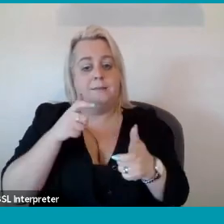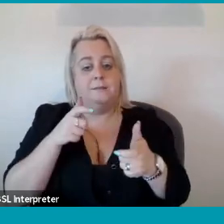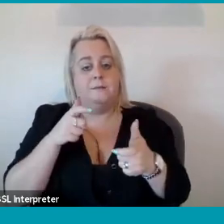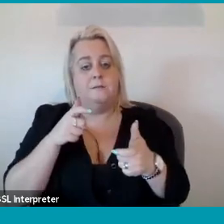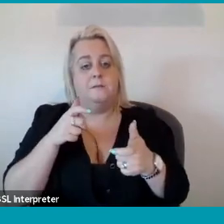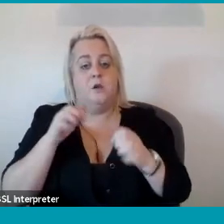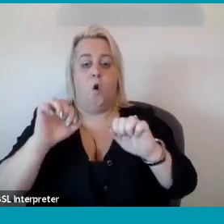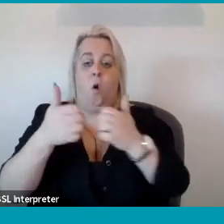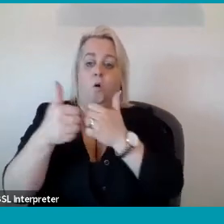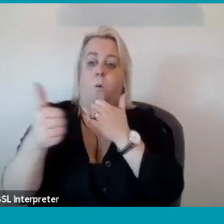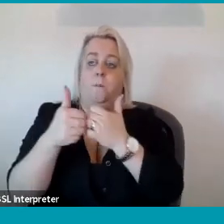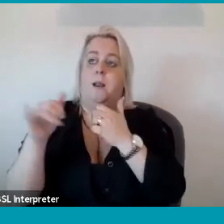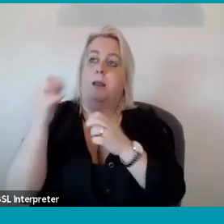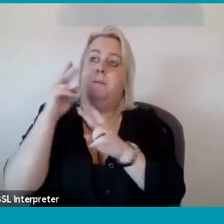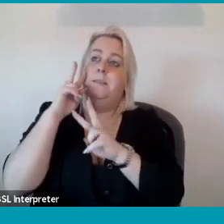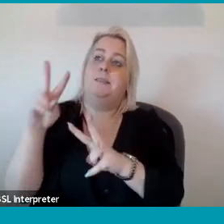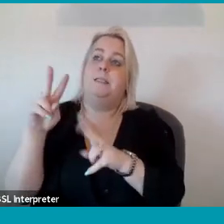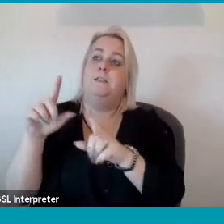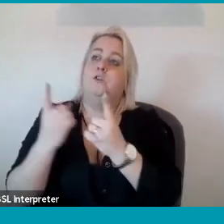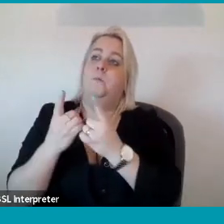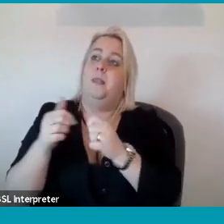that you've got to share.